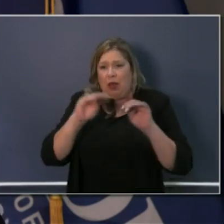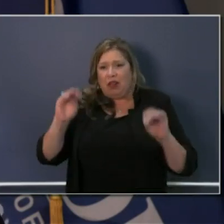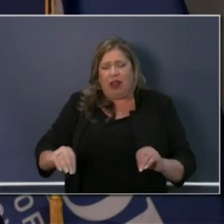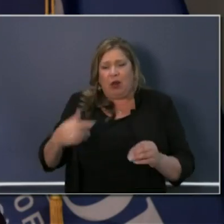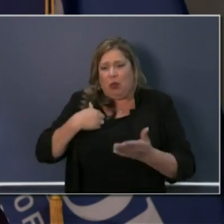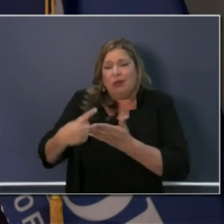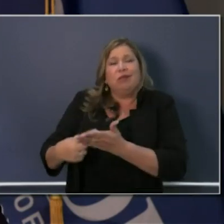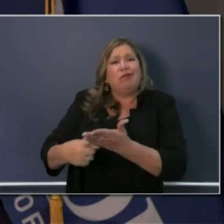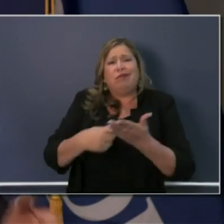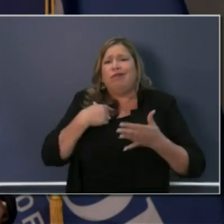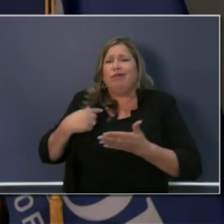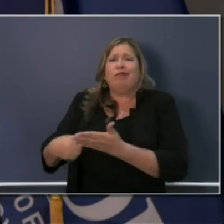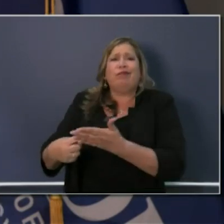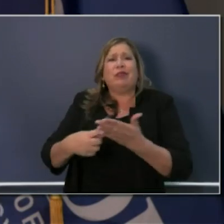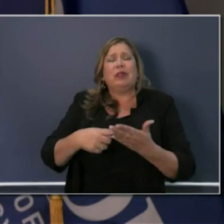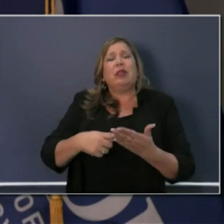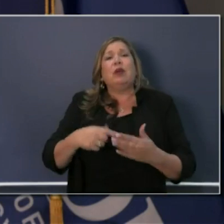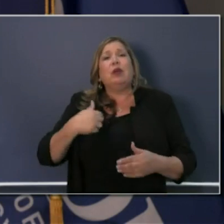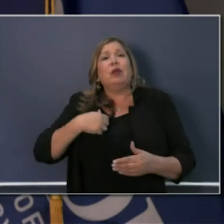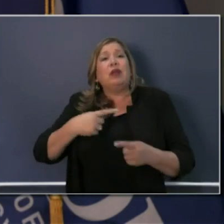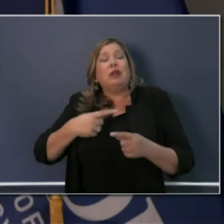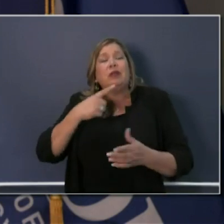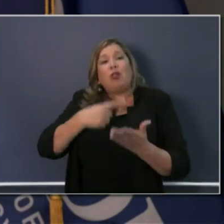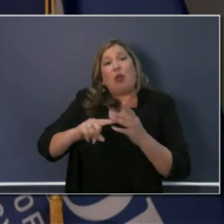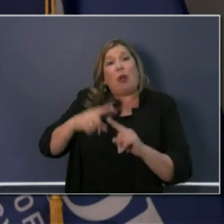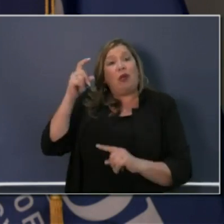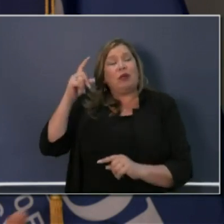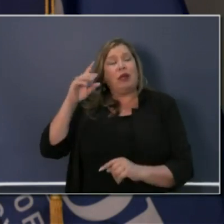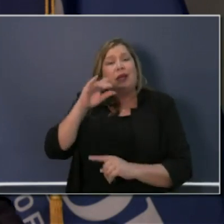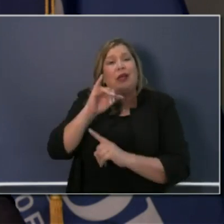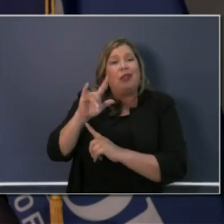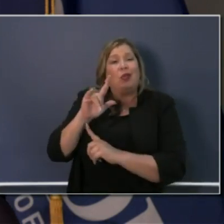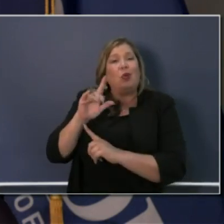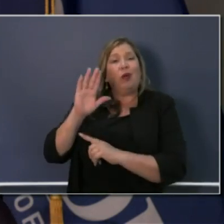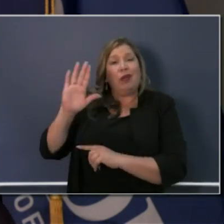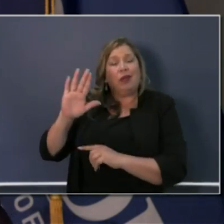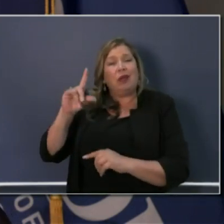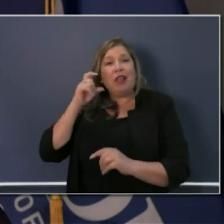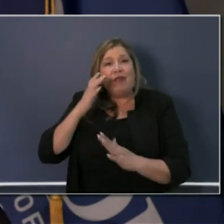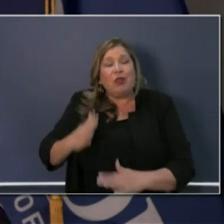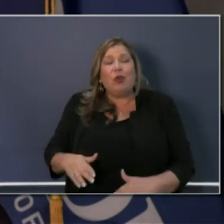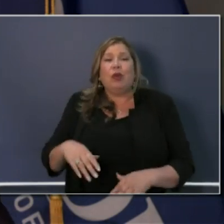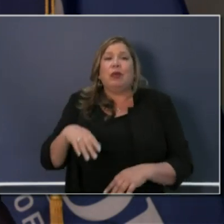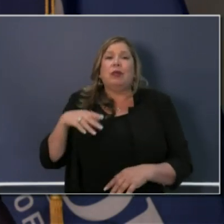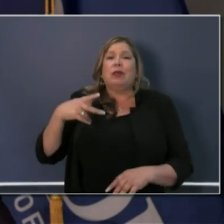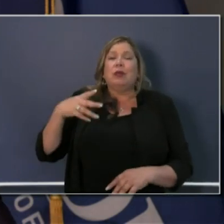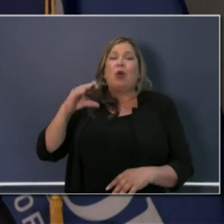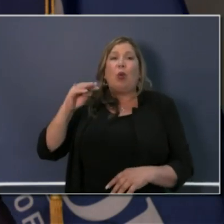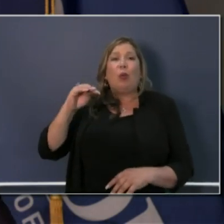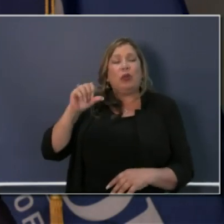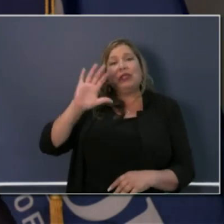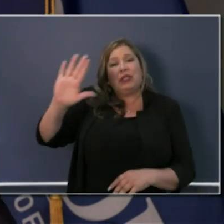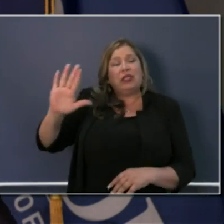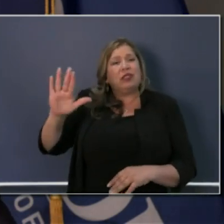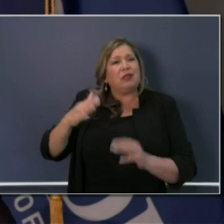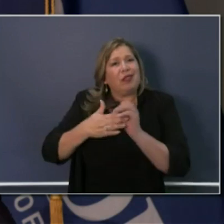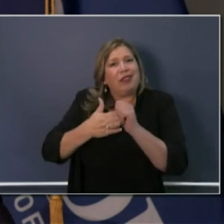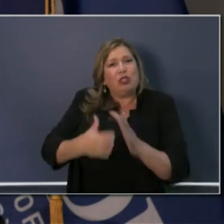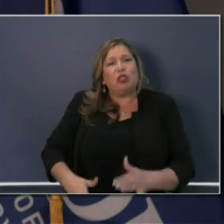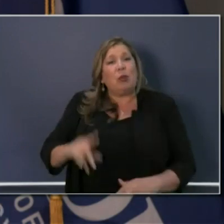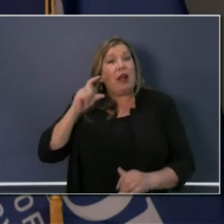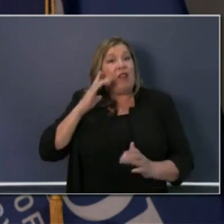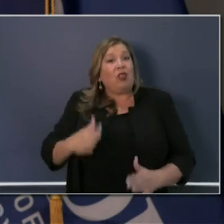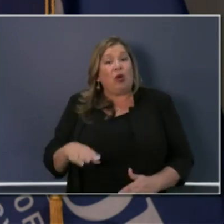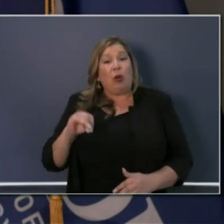Pritzker's doing and J.B. Pritzker in Illinois, and obviously Governor Cuomo's outstanding leadership, and what Governor Murphy did today in